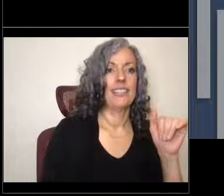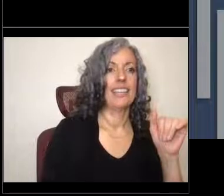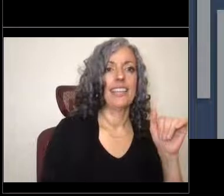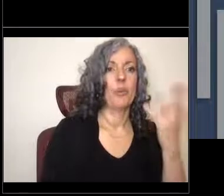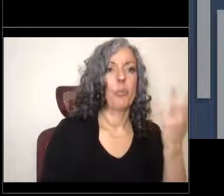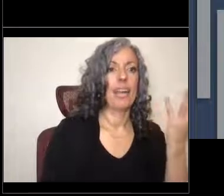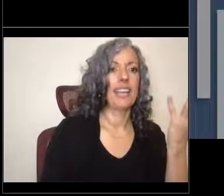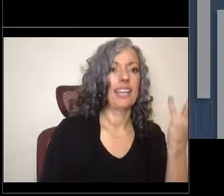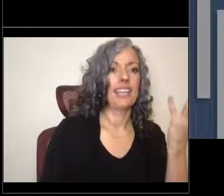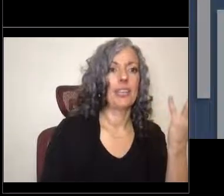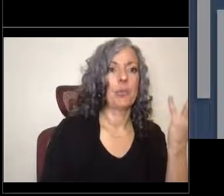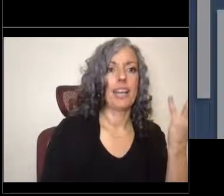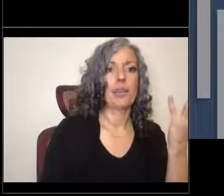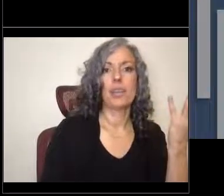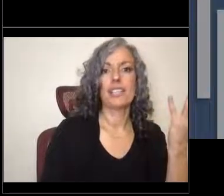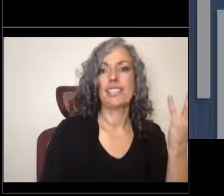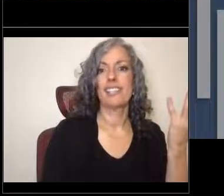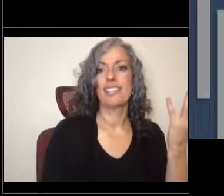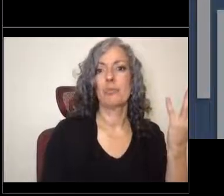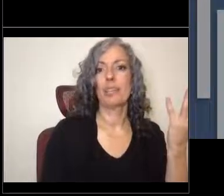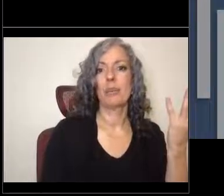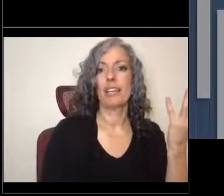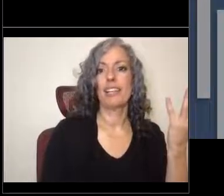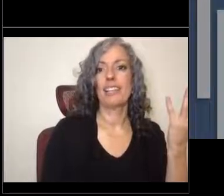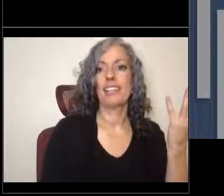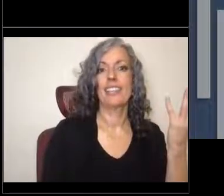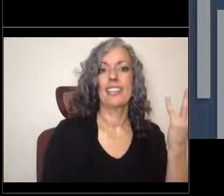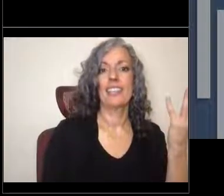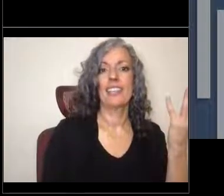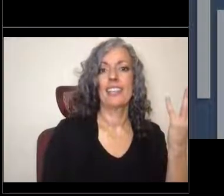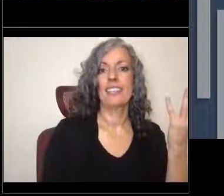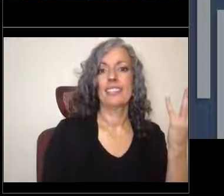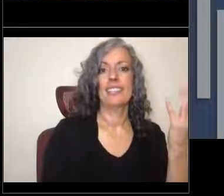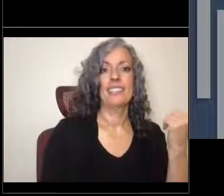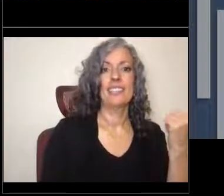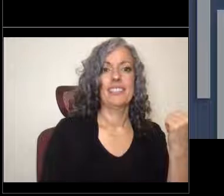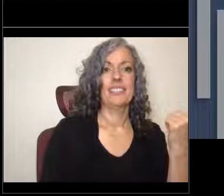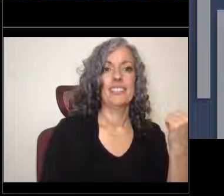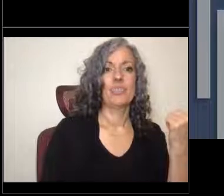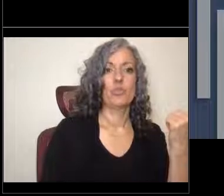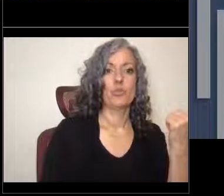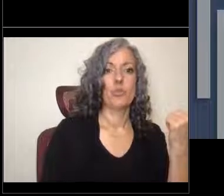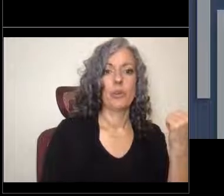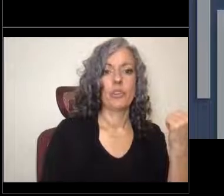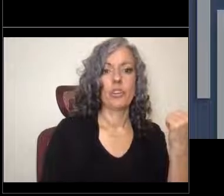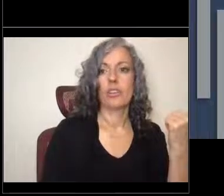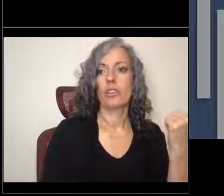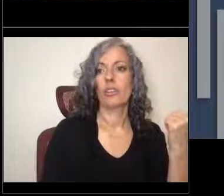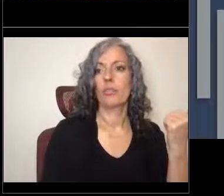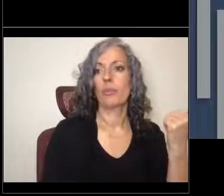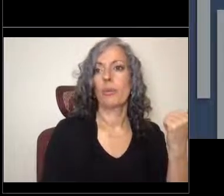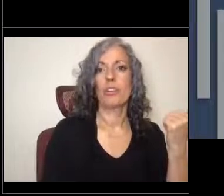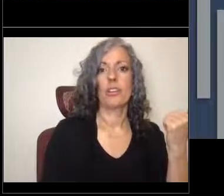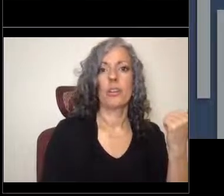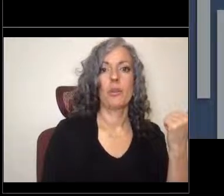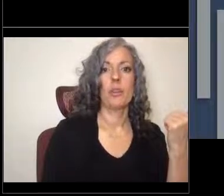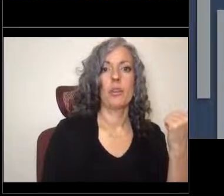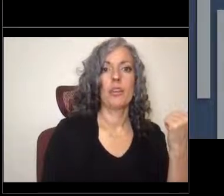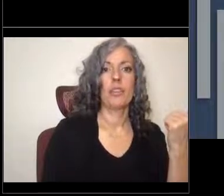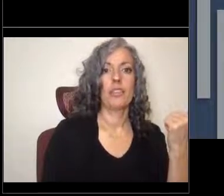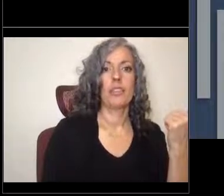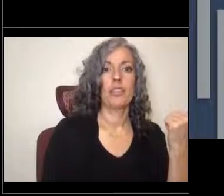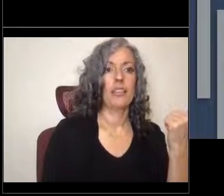fire prone areas, I think we can take another look at that. And also want to make sure that we're cognizant of what we're asking project